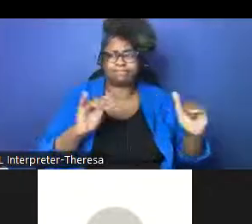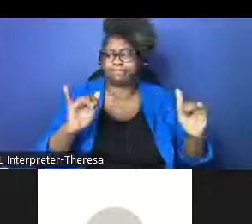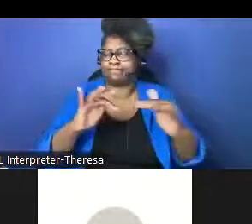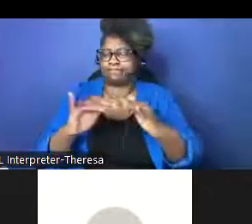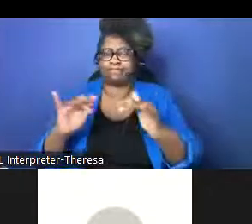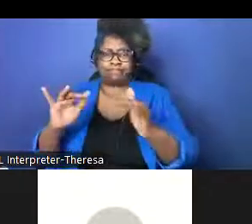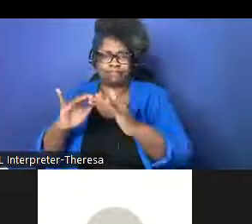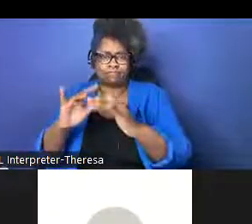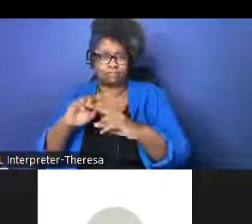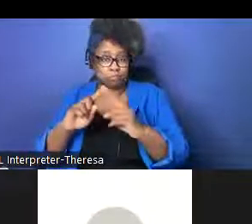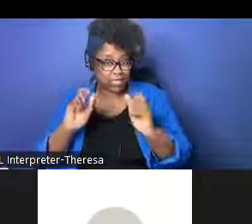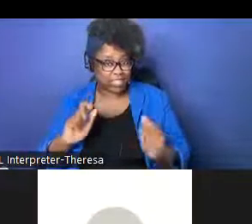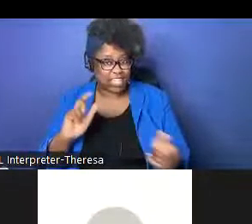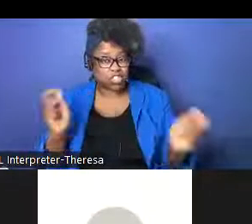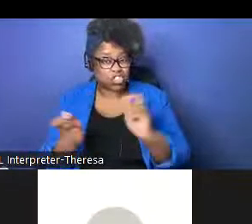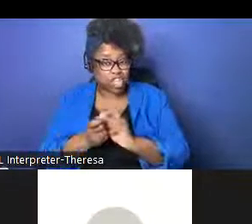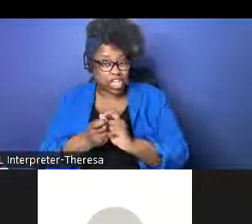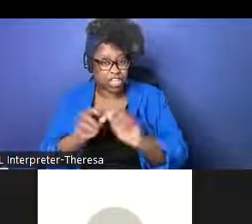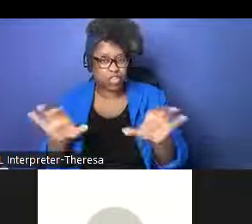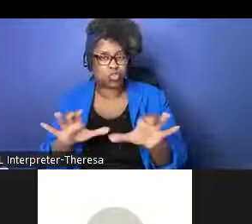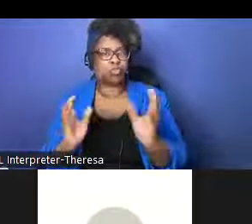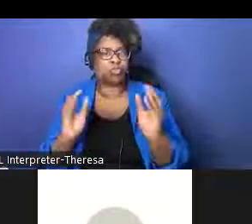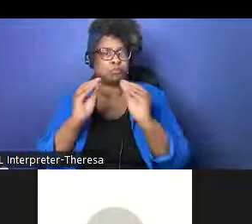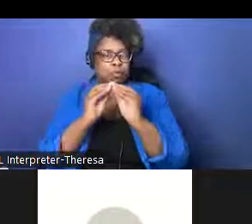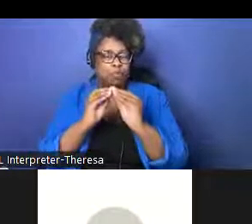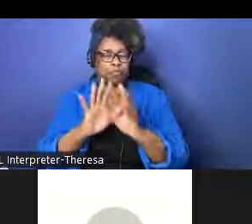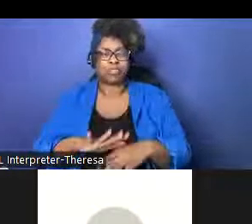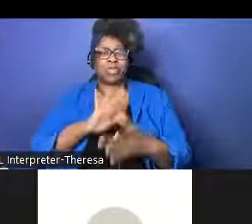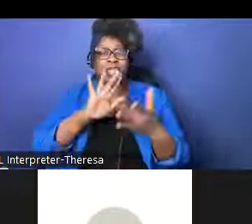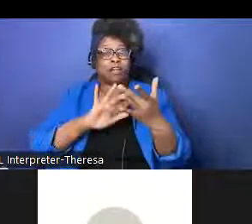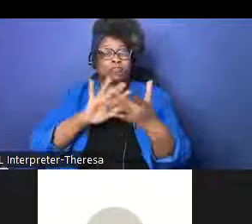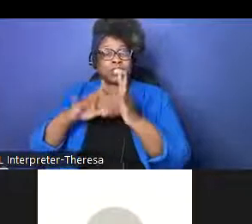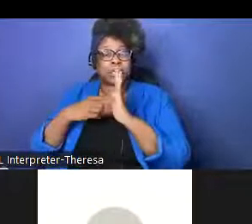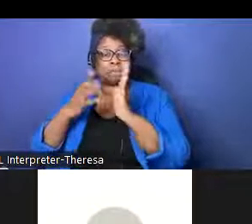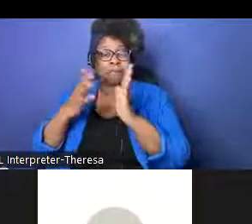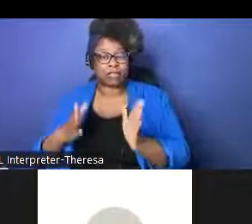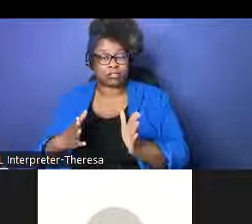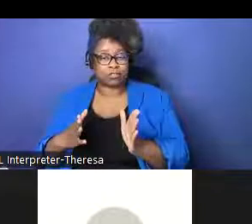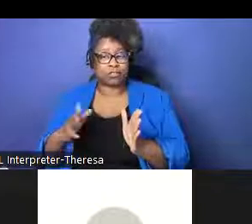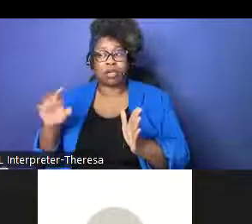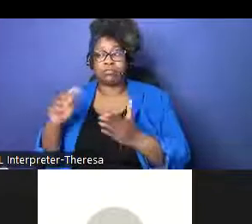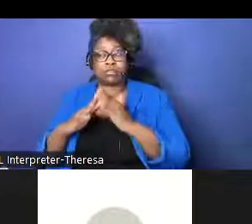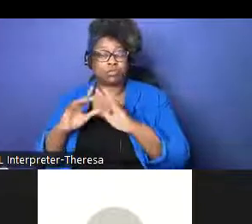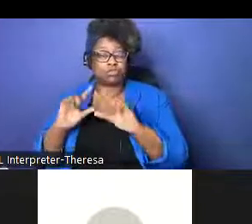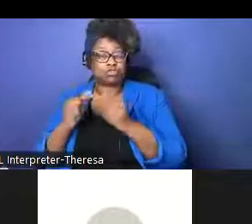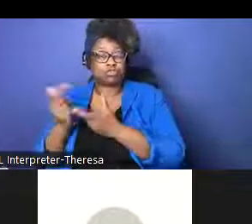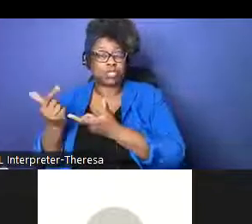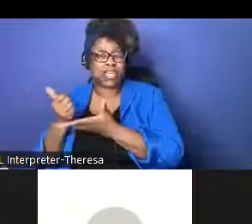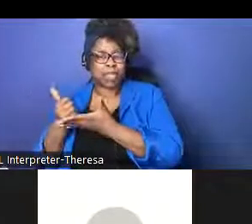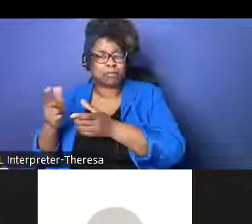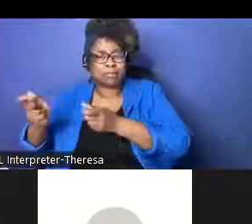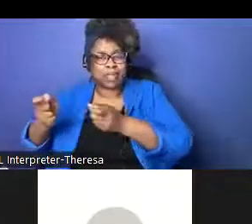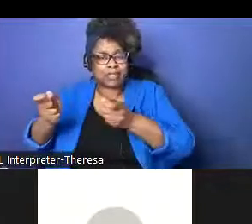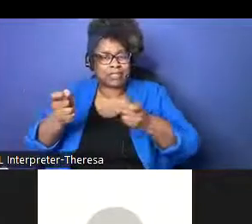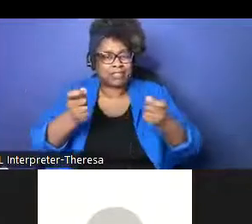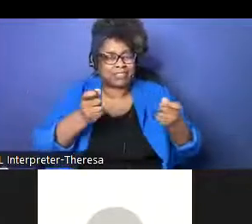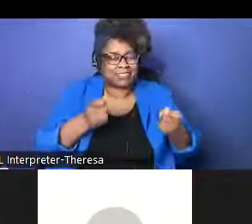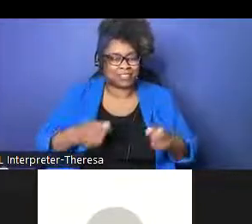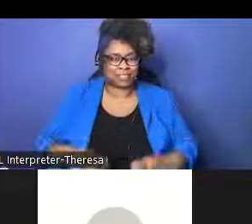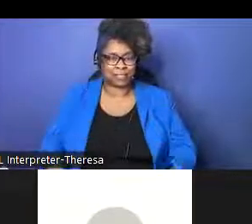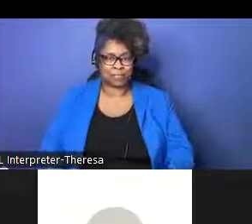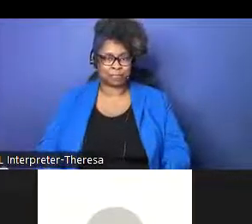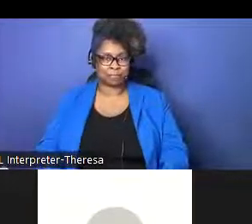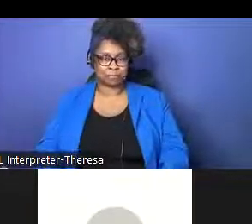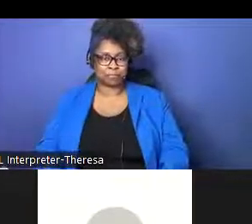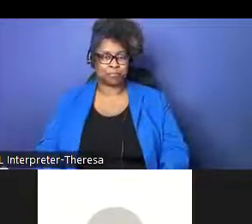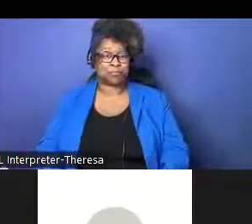even more. And then the outreach ambassadors or other community groups could help to manage these centers.